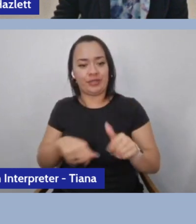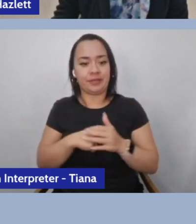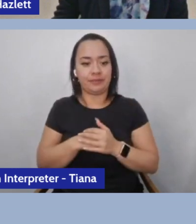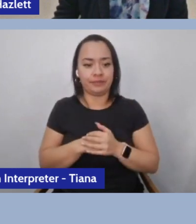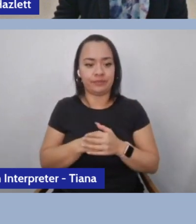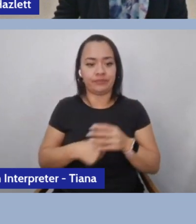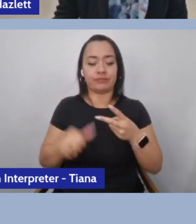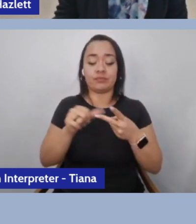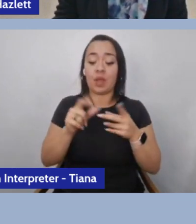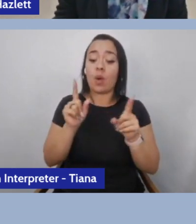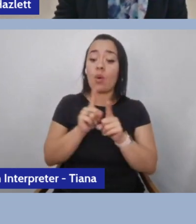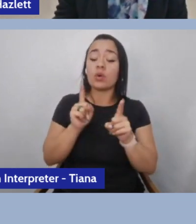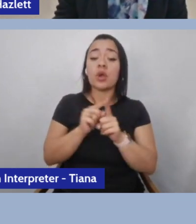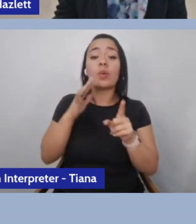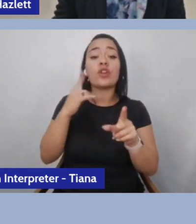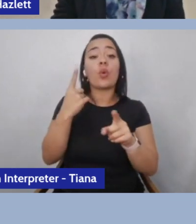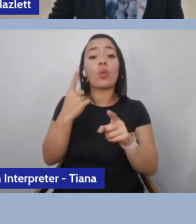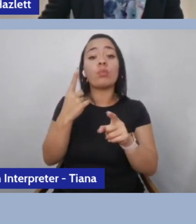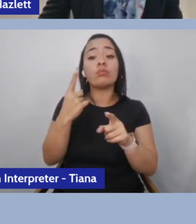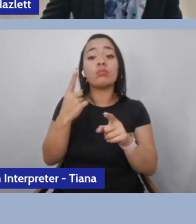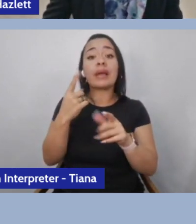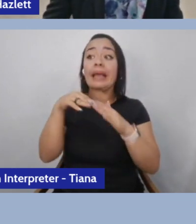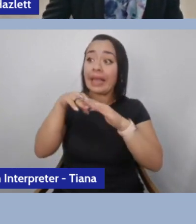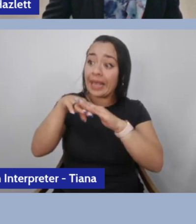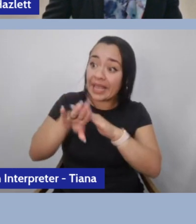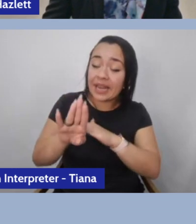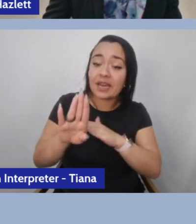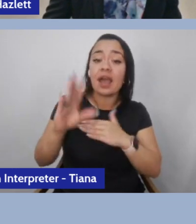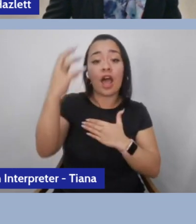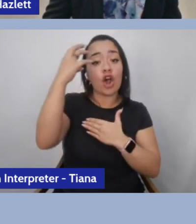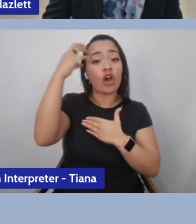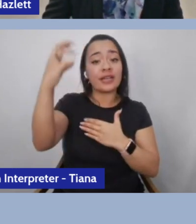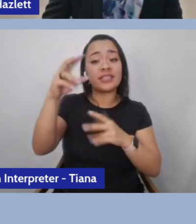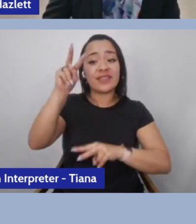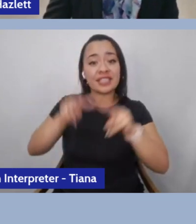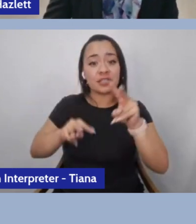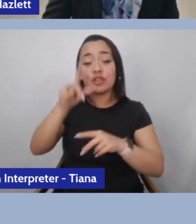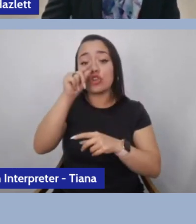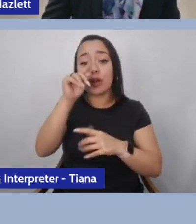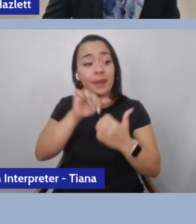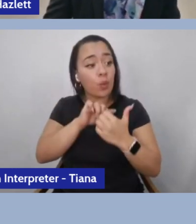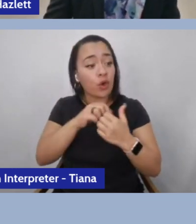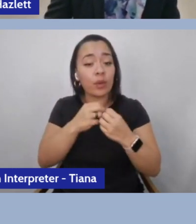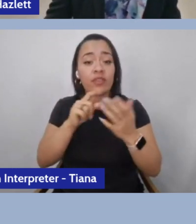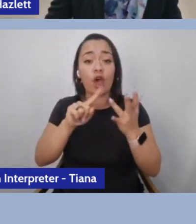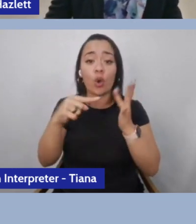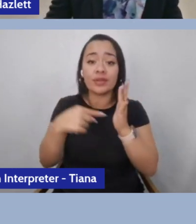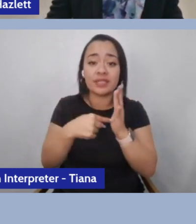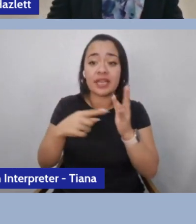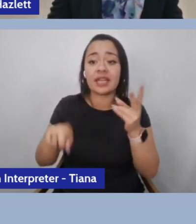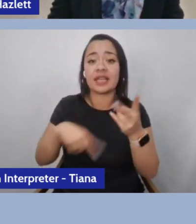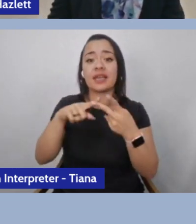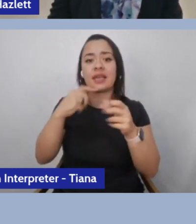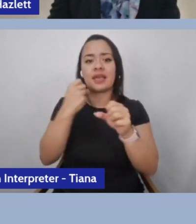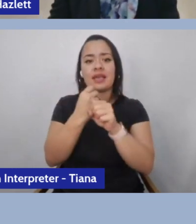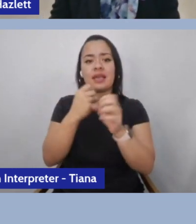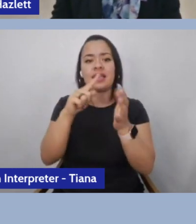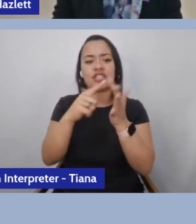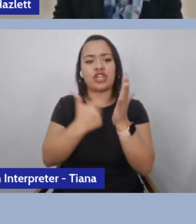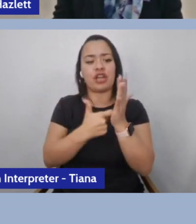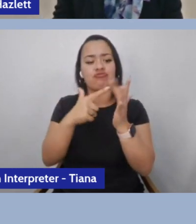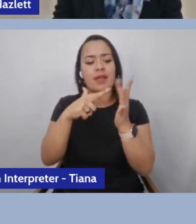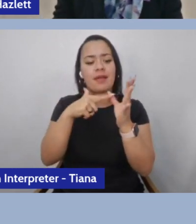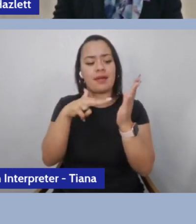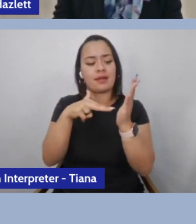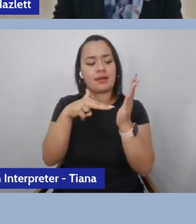cognitive assessment, you could be working with an occupational therapist, a gerontologist, you could be working with an aged